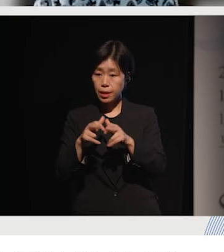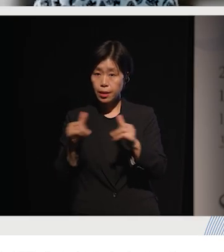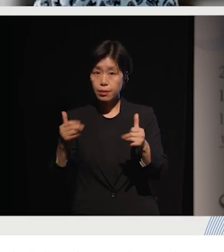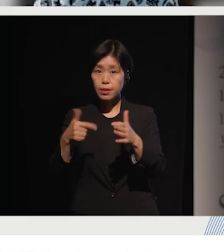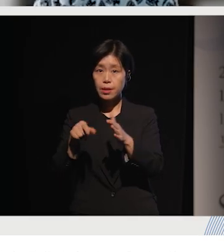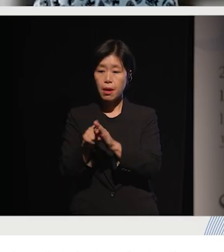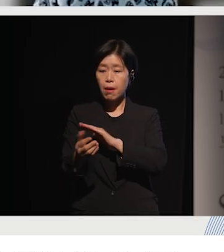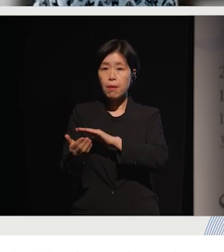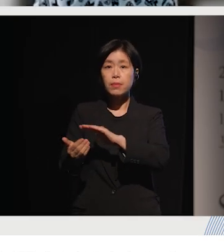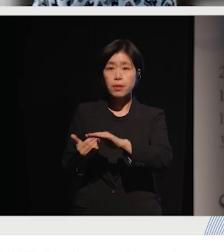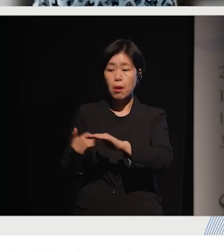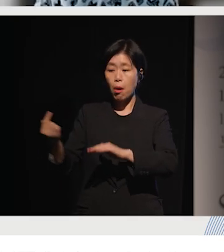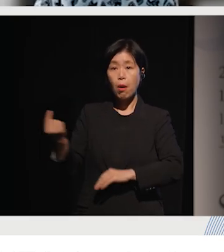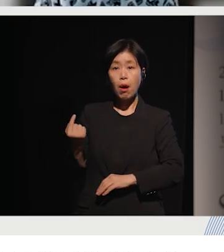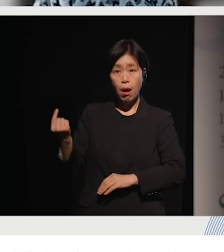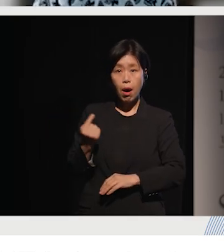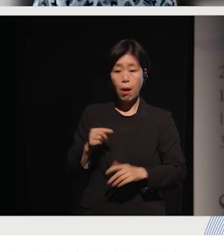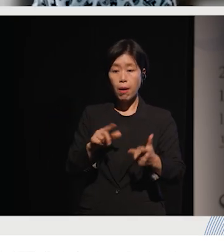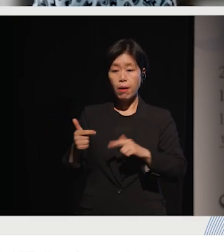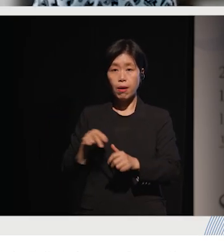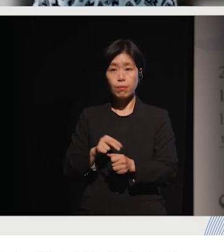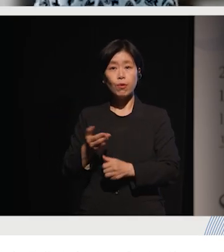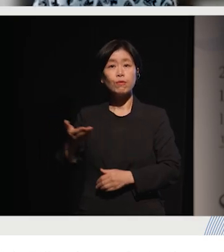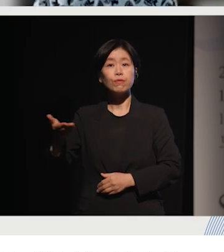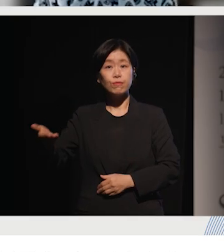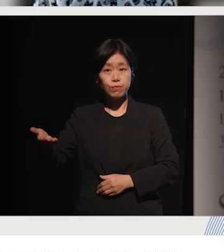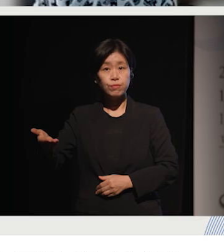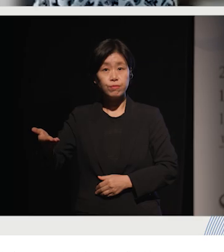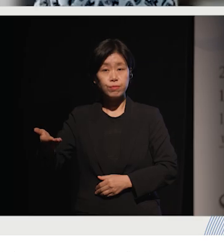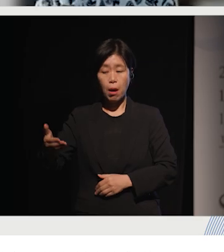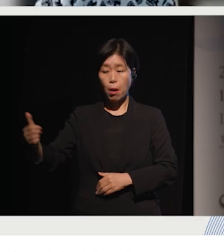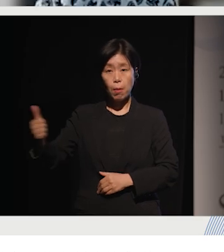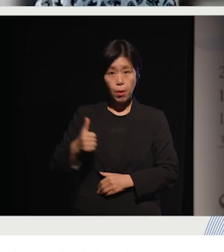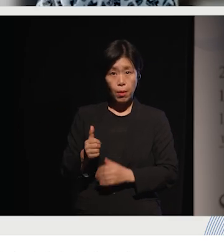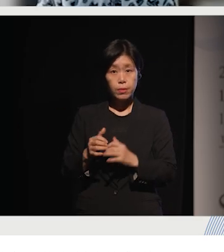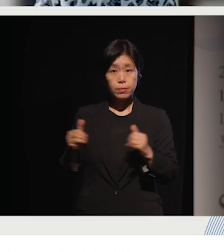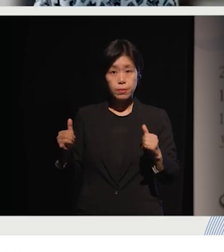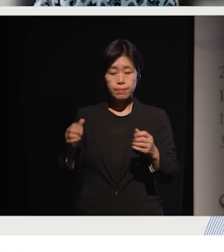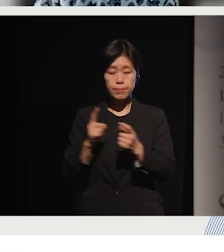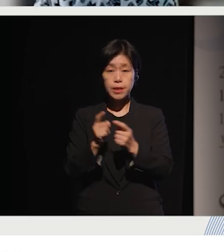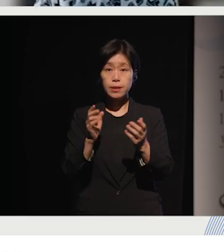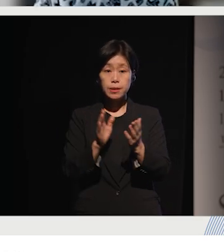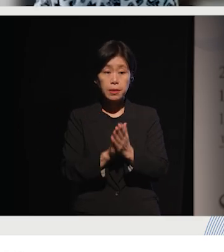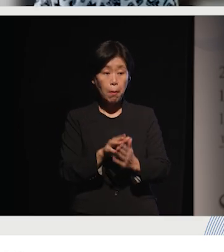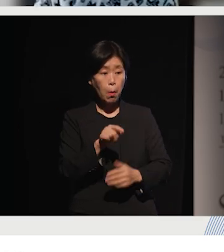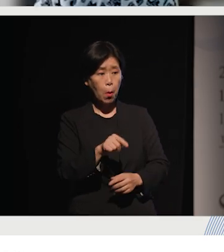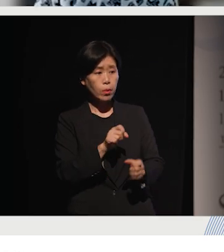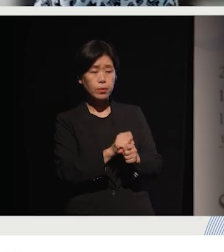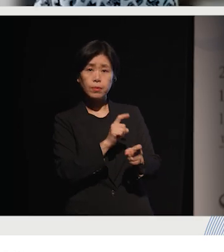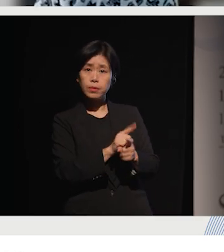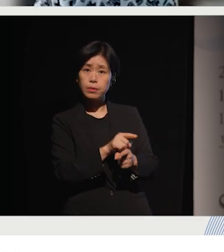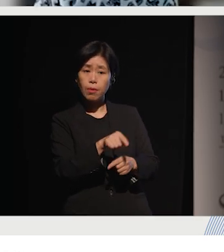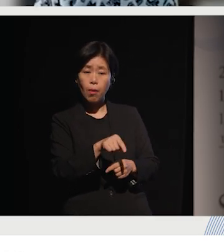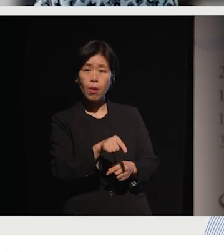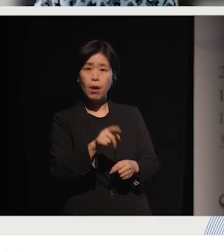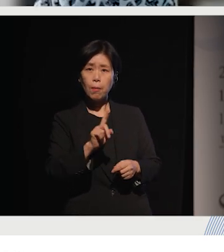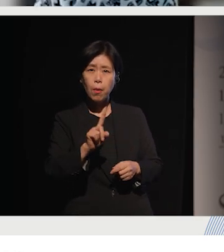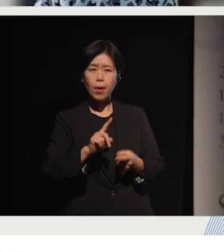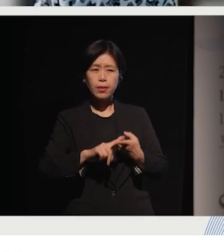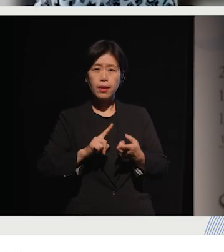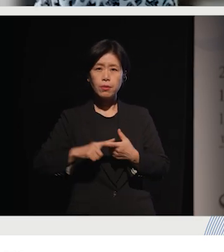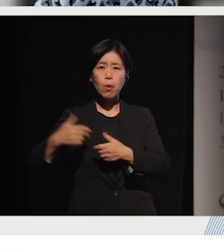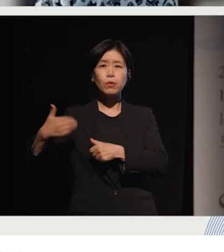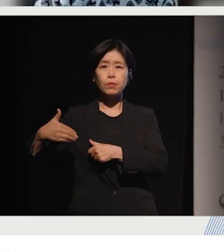providing pre-visit materials for people who are neurodivergent or autistic. Another major project that we oversee